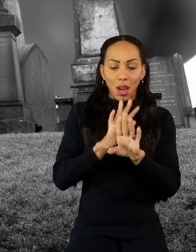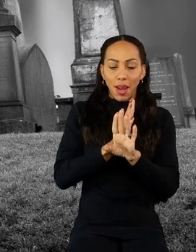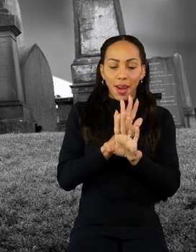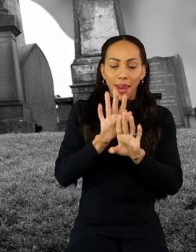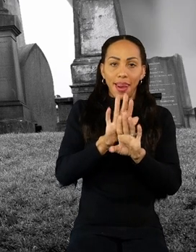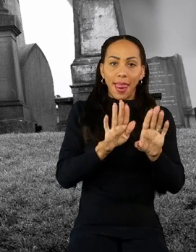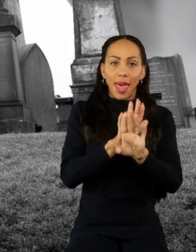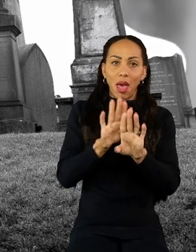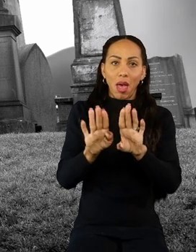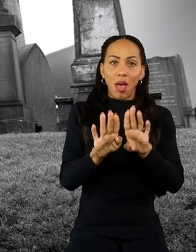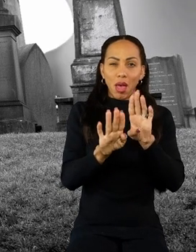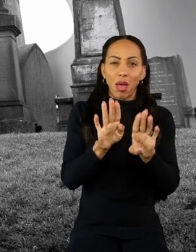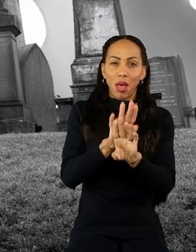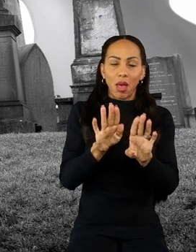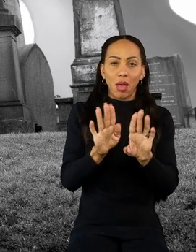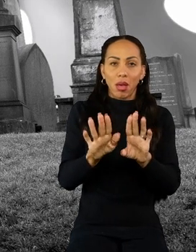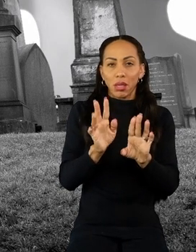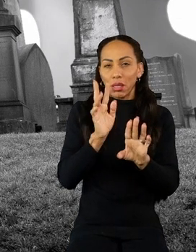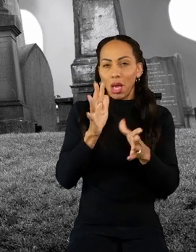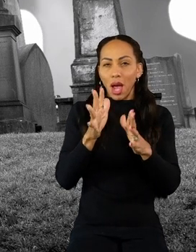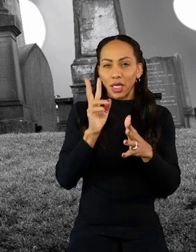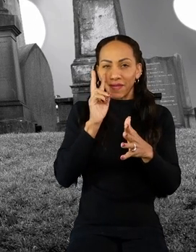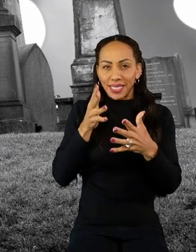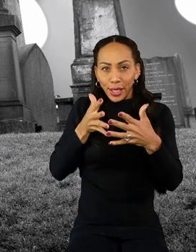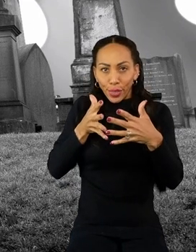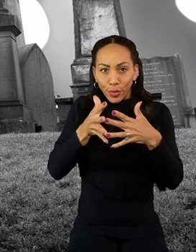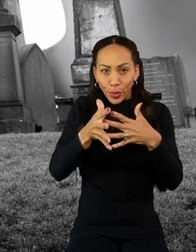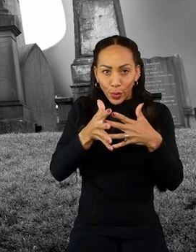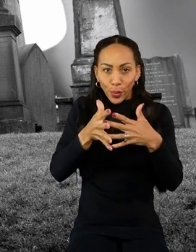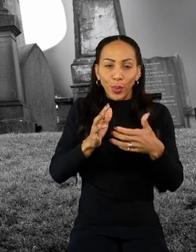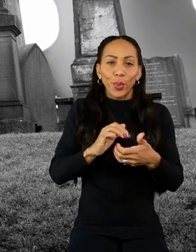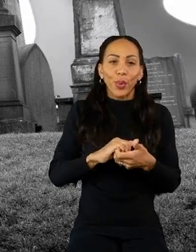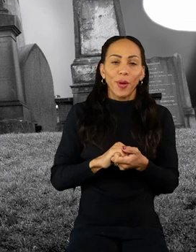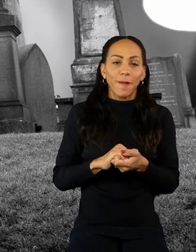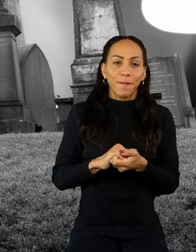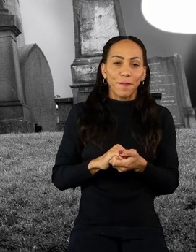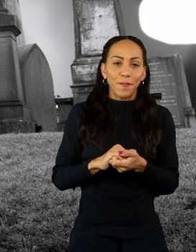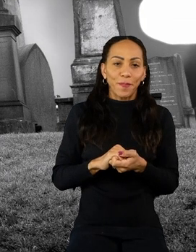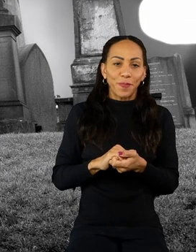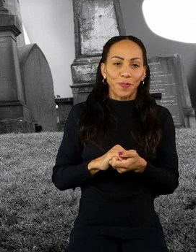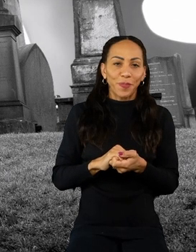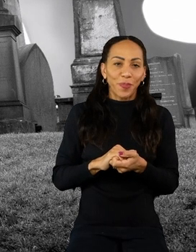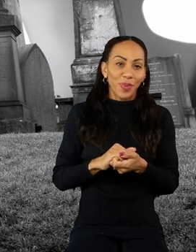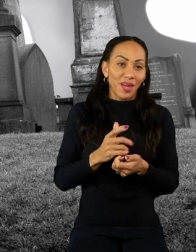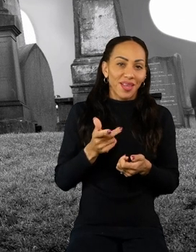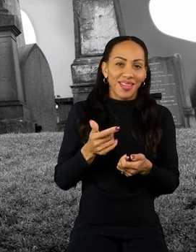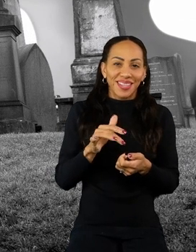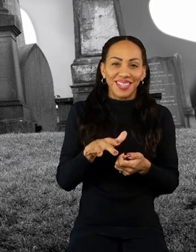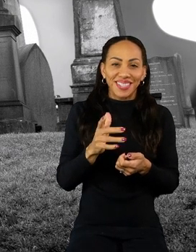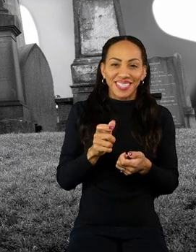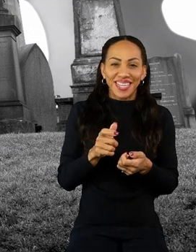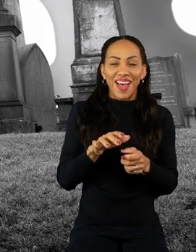quite blurred. You can blur things. You can layer things behind objects. We can make things slightly